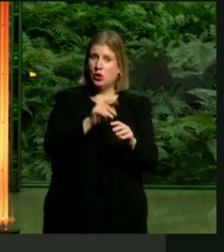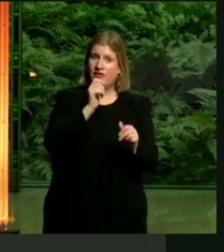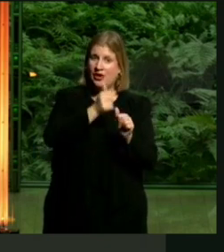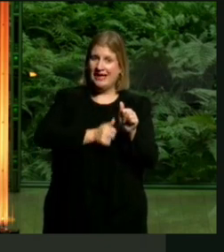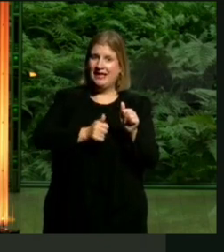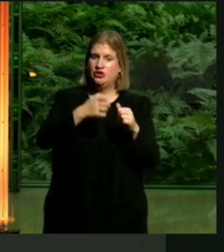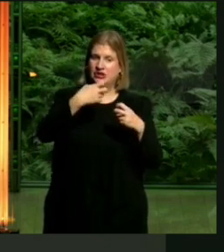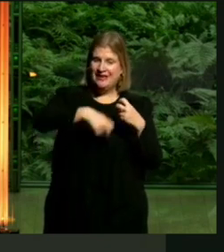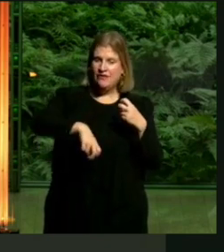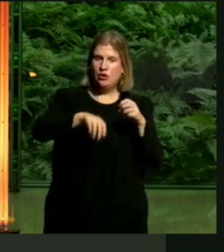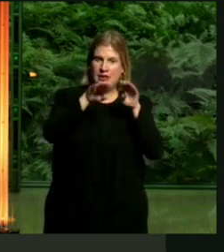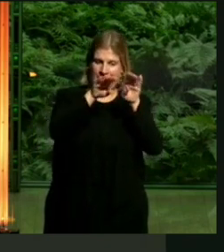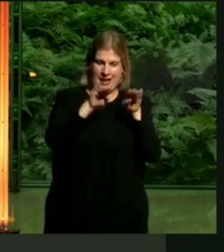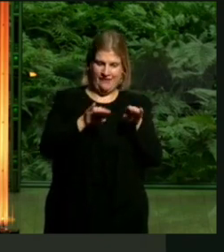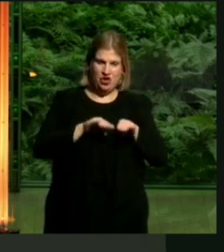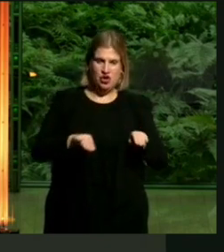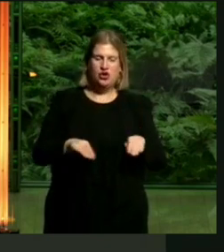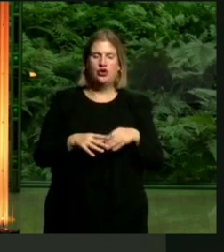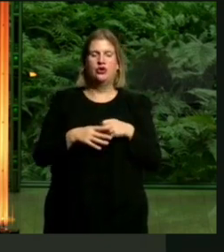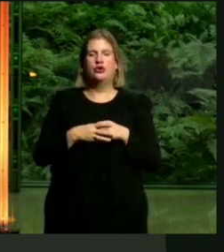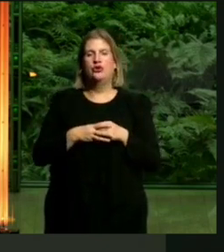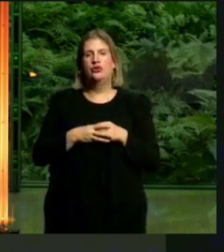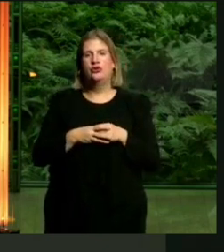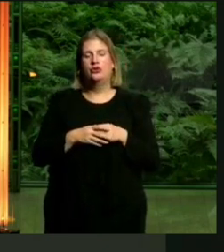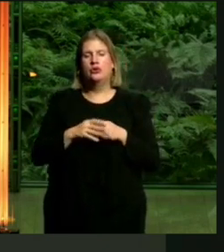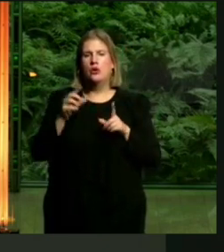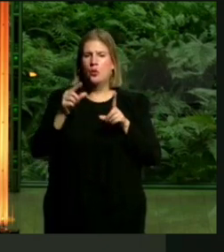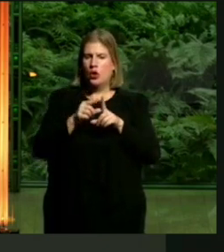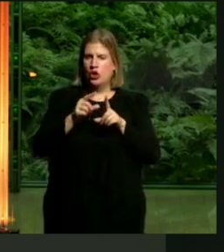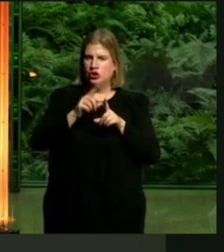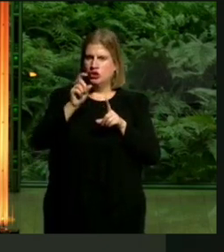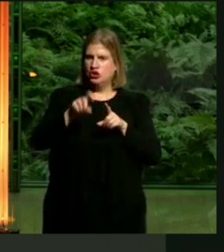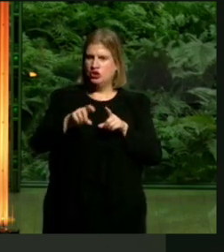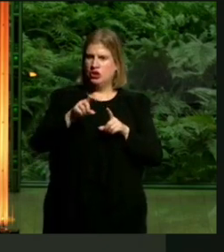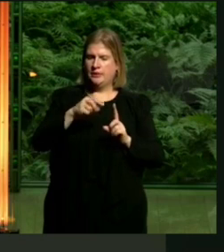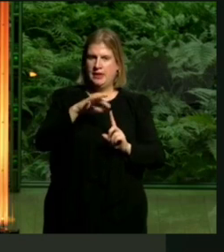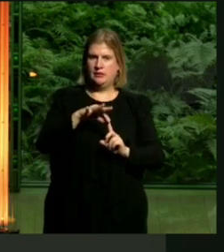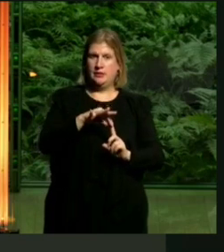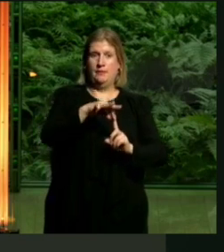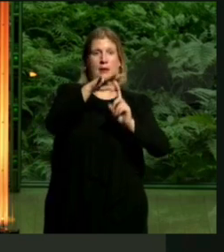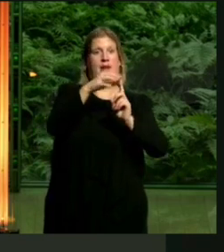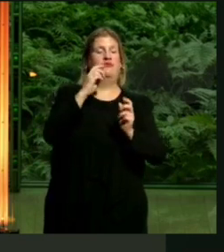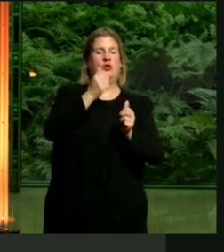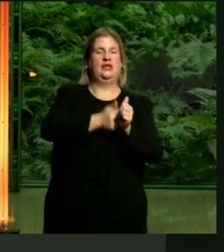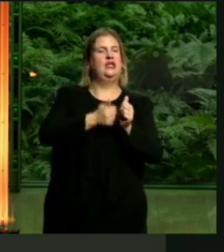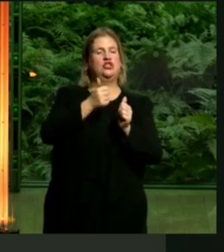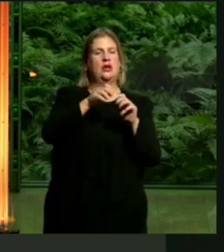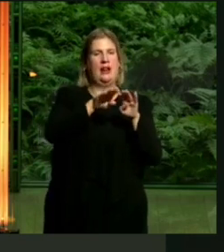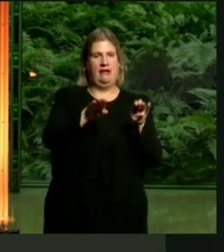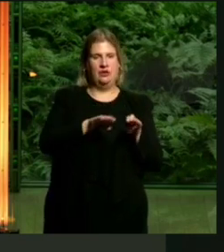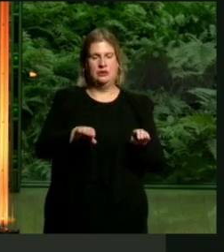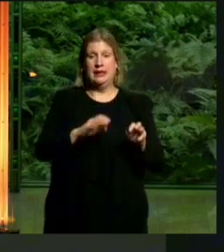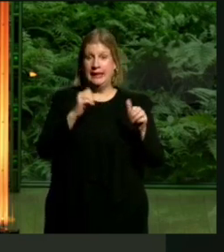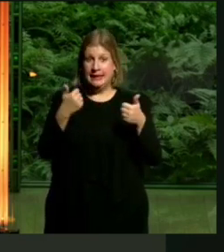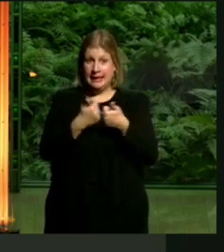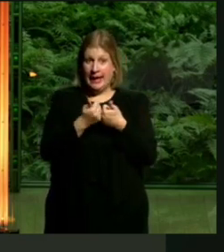difficulty level, and words should be distinct across each level. The game must also include timer option